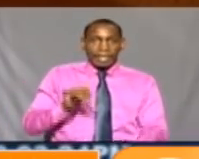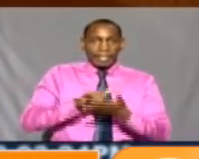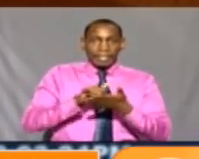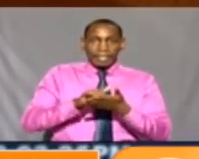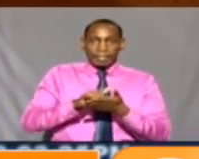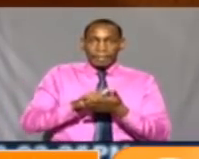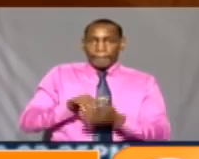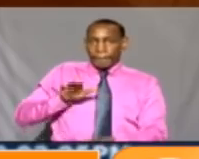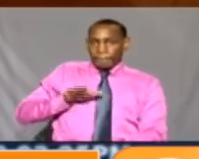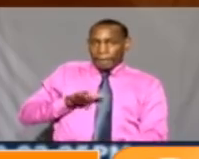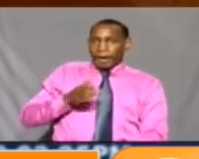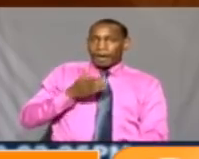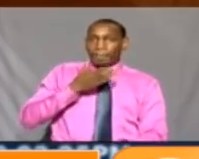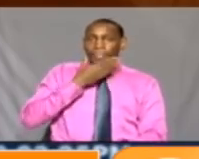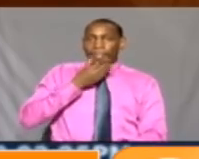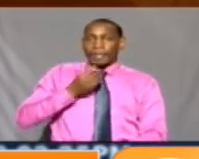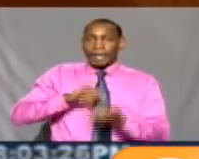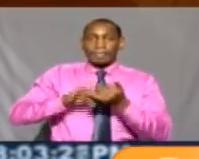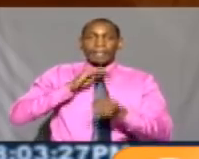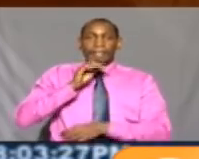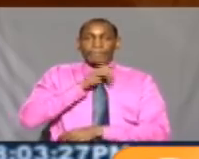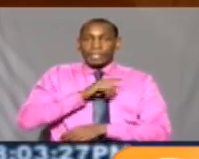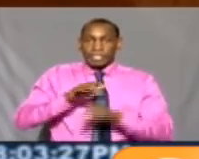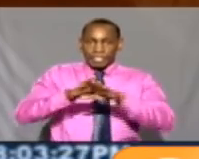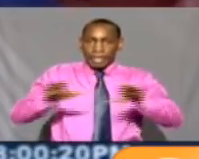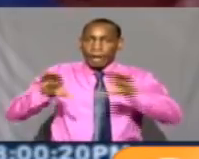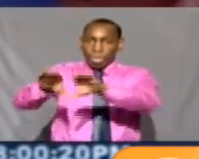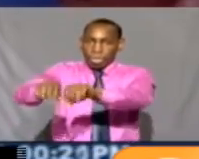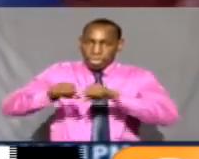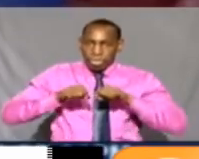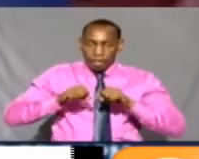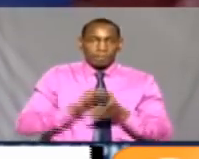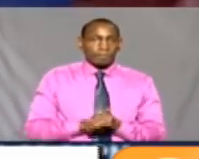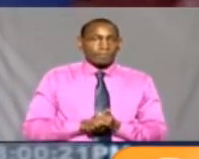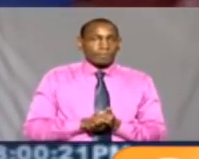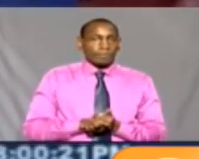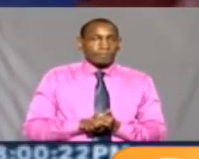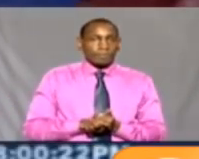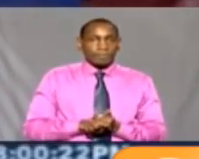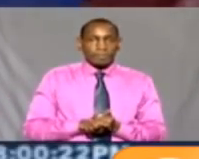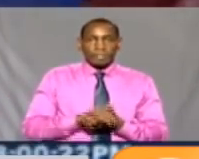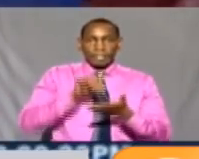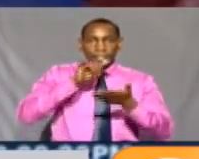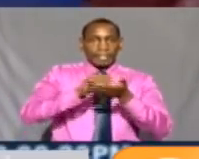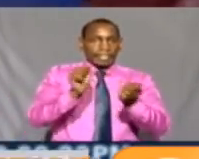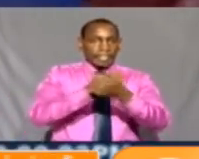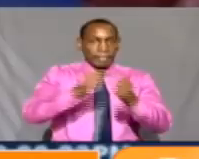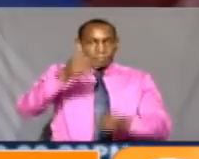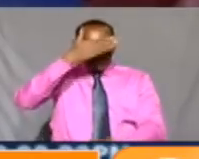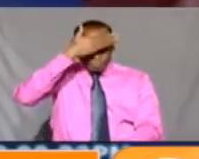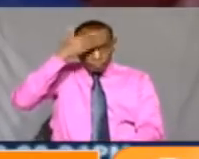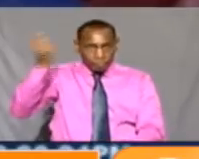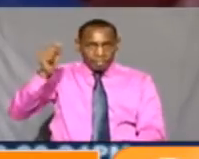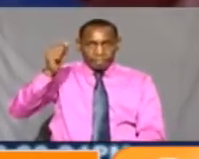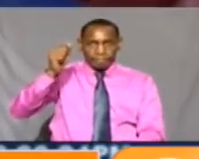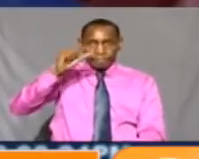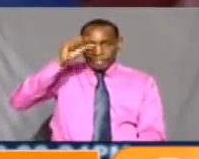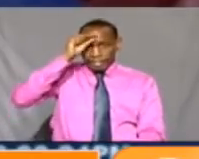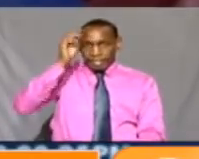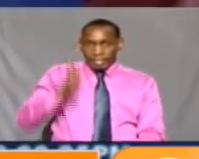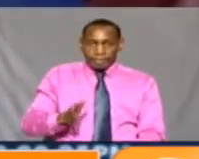ananyang'anya mama mjane shamba lake. Something that I will not forgive Governor Waititu